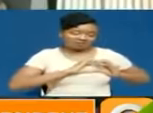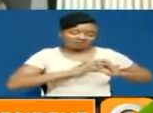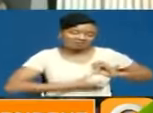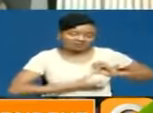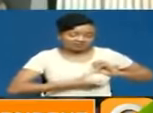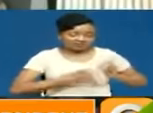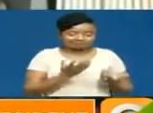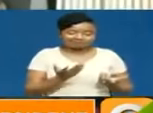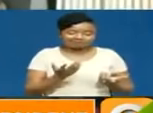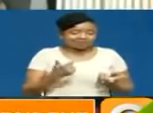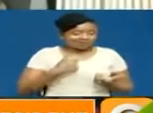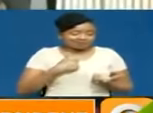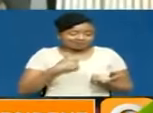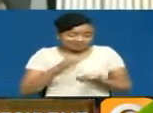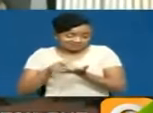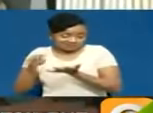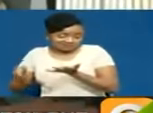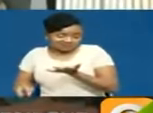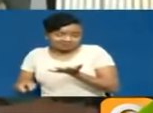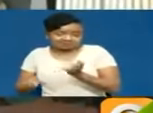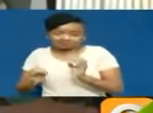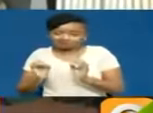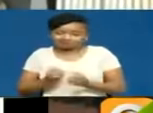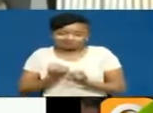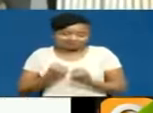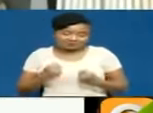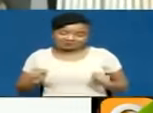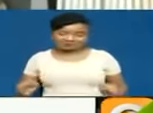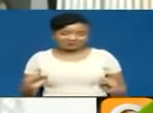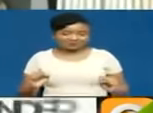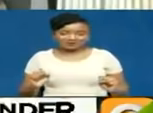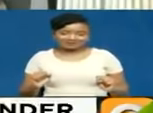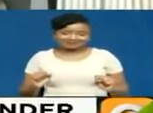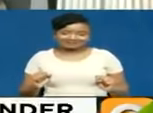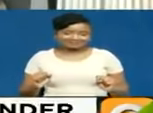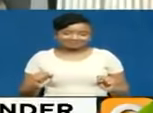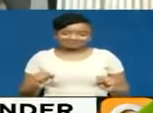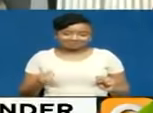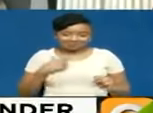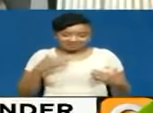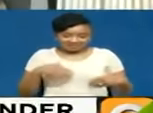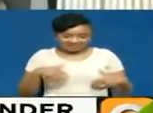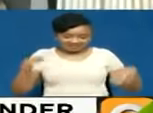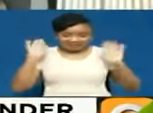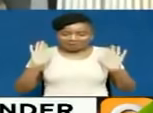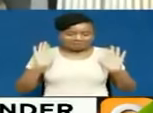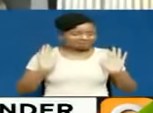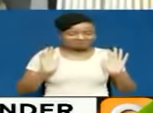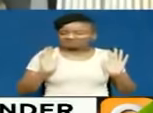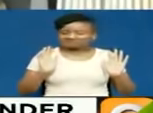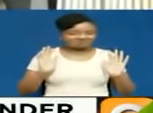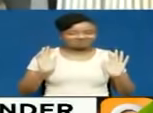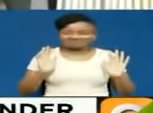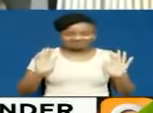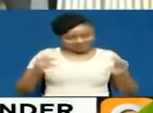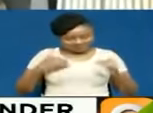I have no space to retreat, and I don't have the luxury of surrendering. I